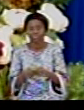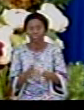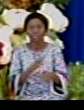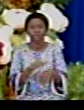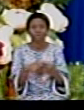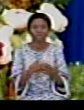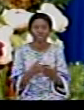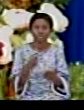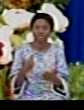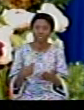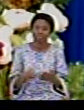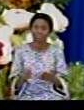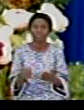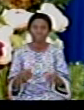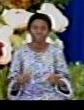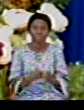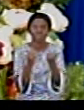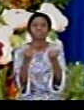mispresentation